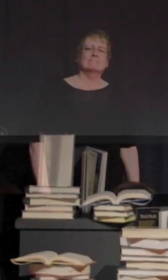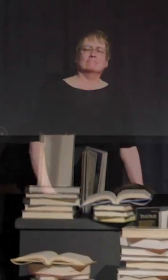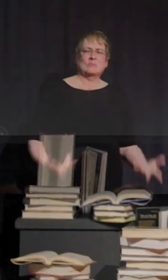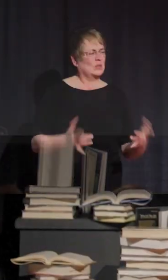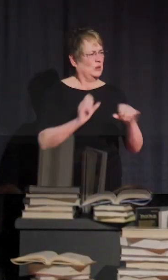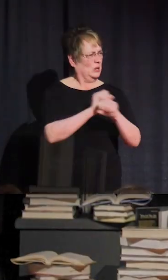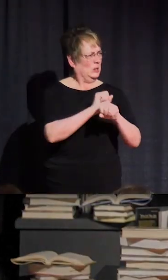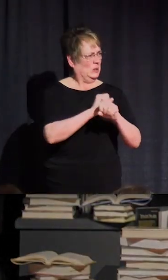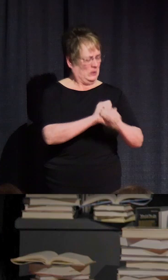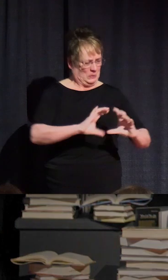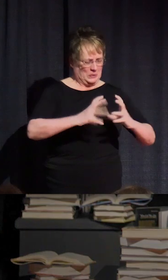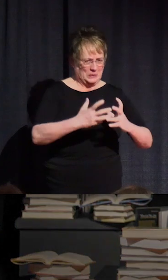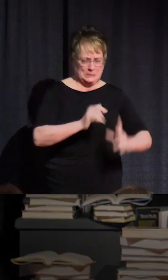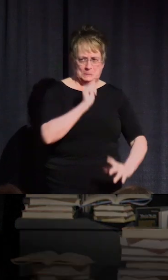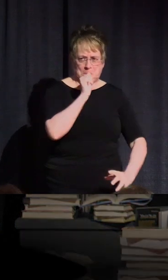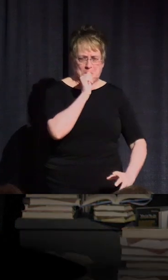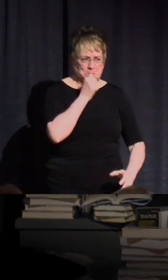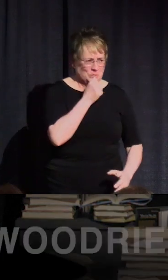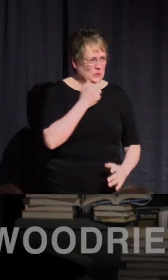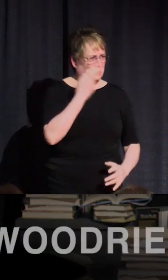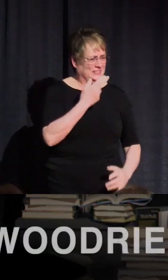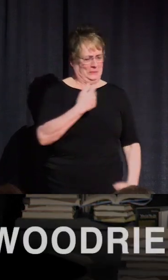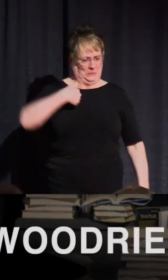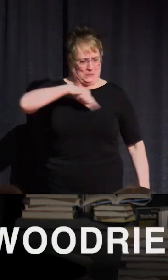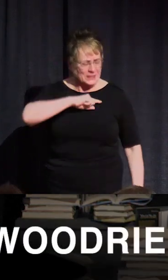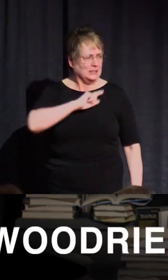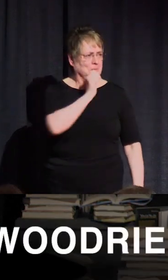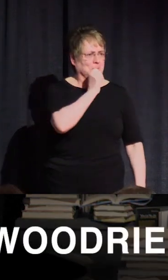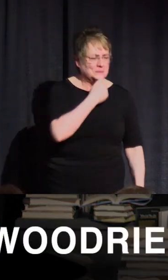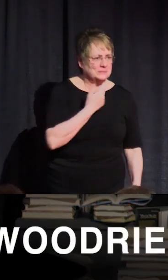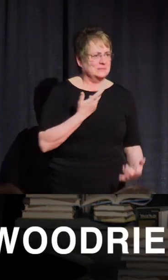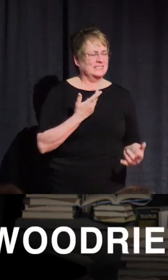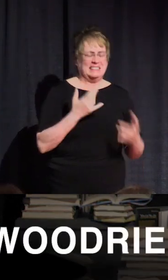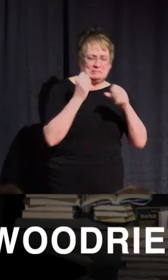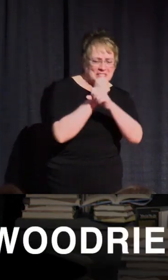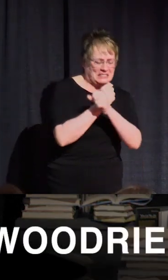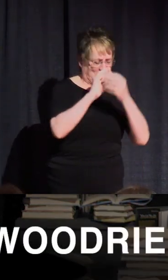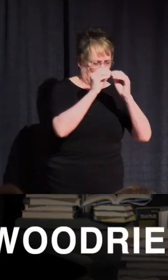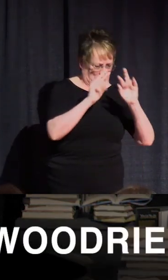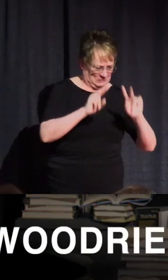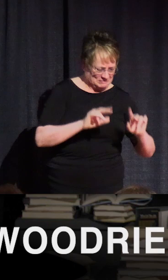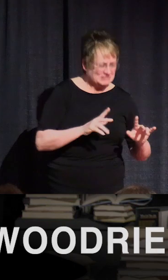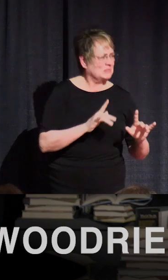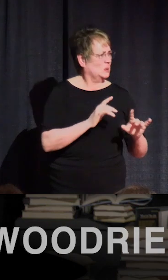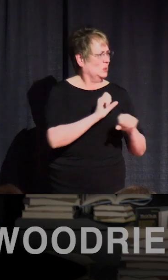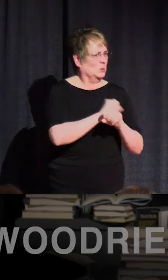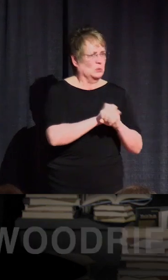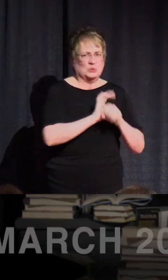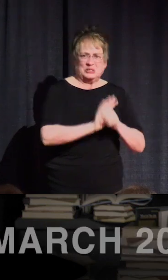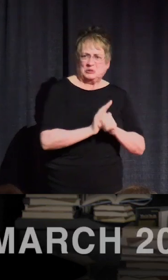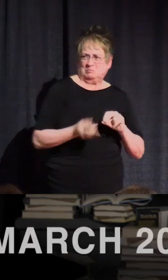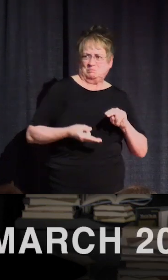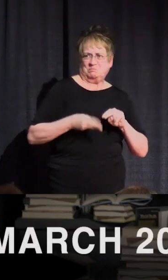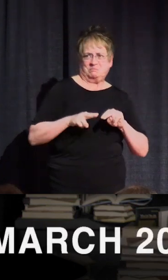Our work worlds are hurting because we are hurting. We can look at all the statistics and see that work stress has been on the rise for